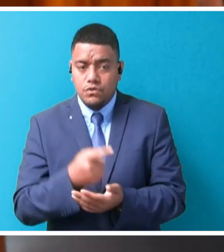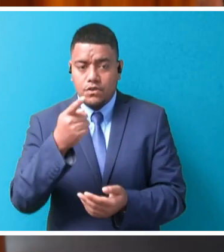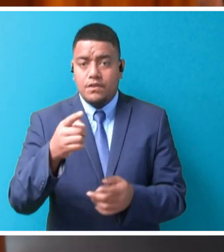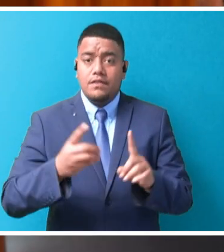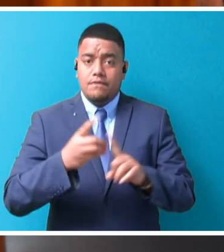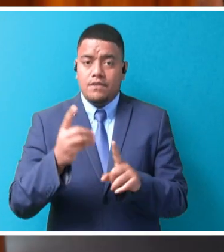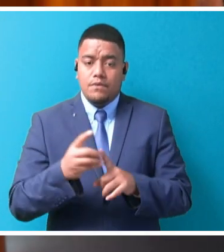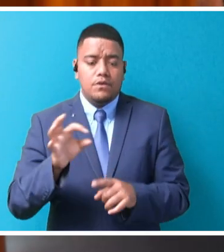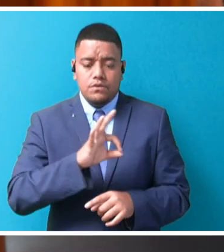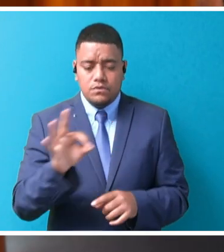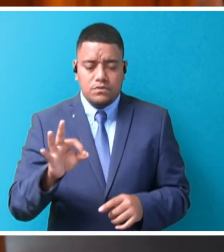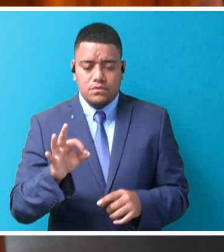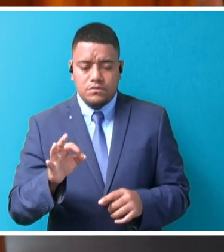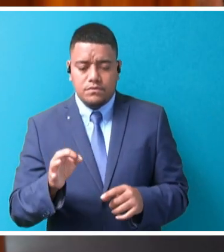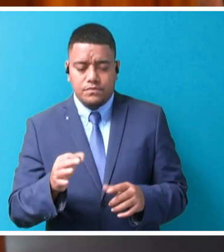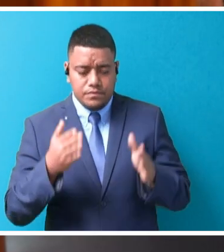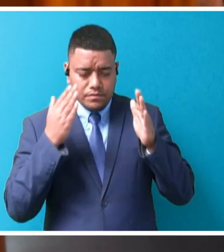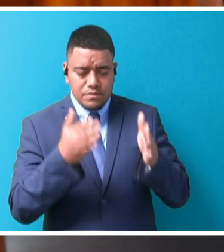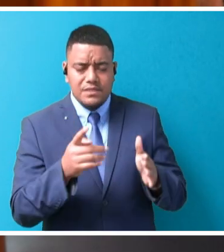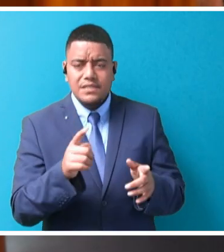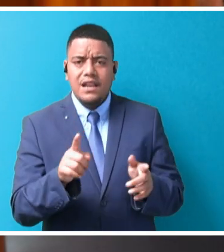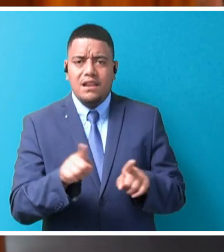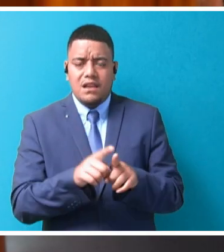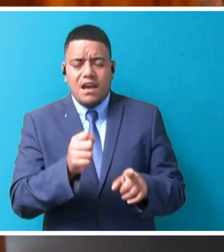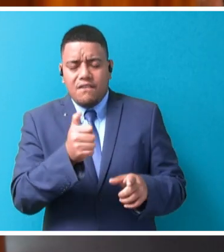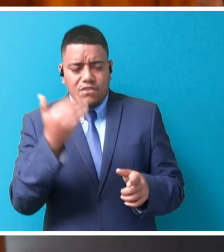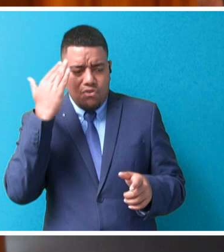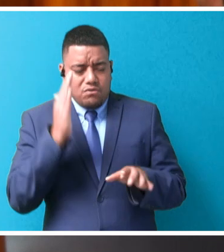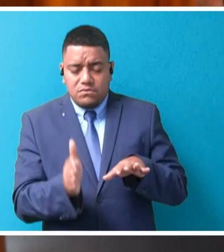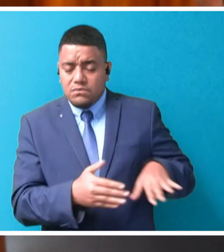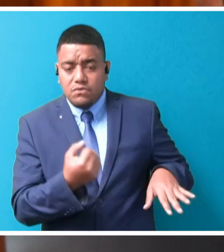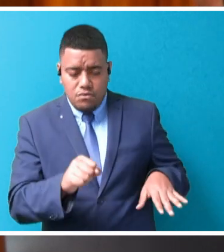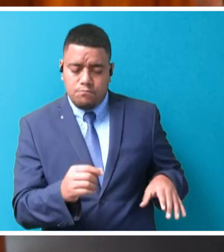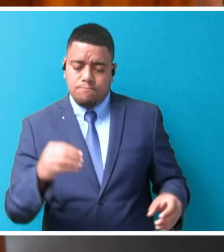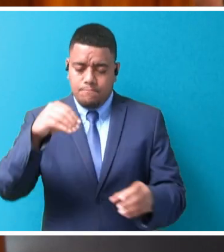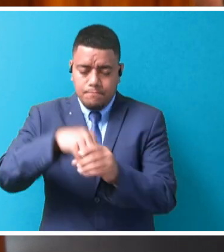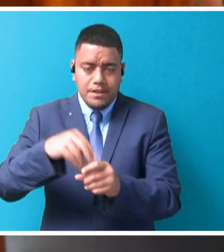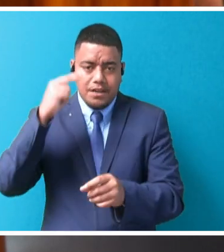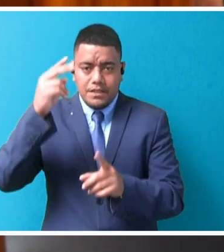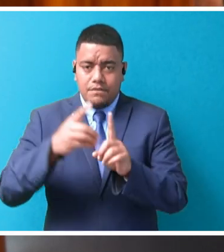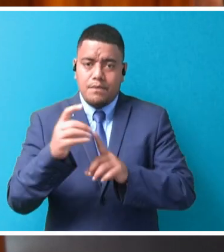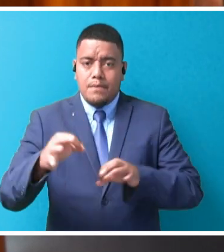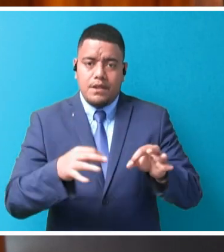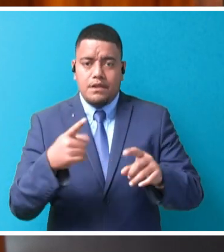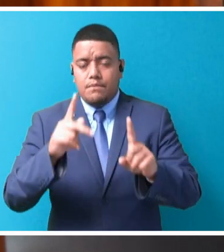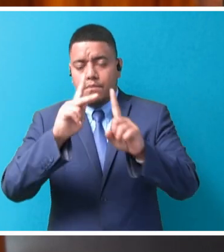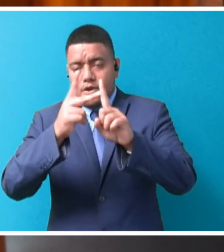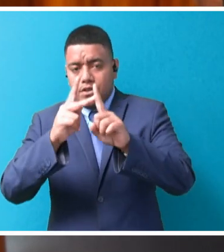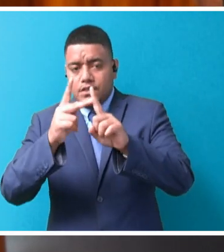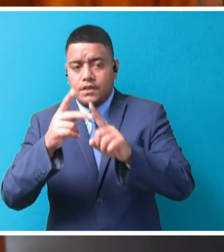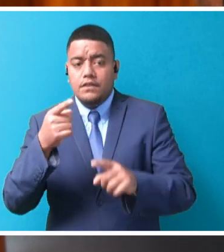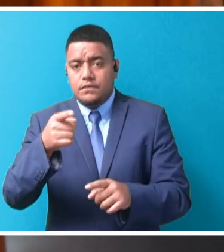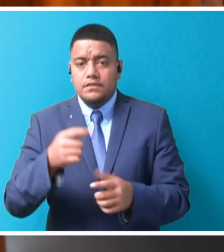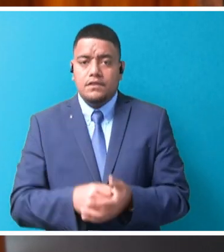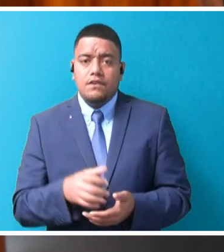development is not treated as an afterthought, but integrated into a national development planning and priority setting, fulfilling